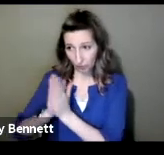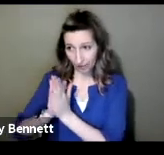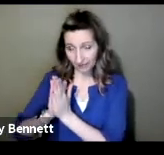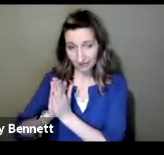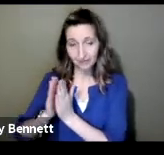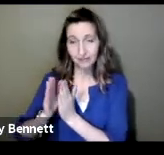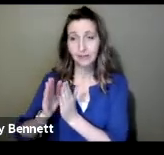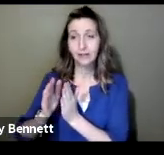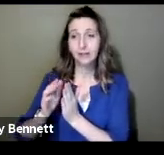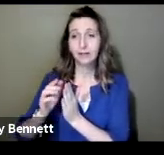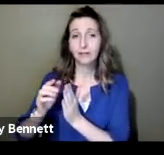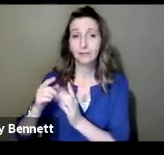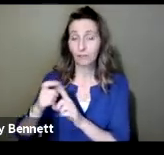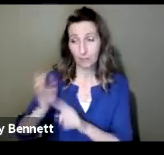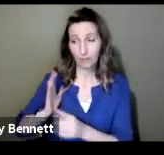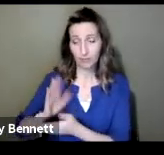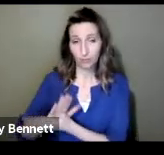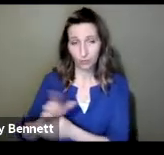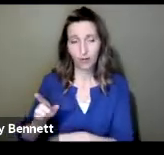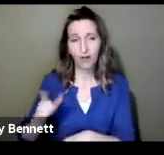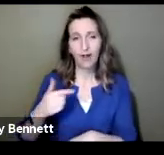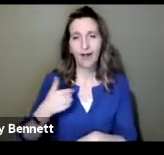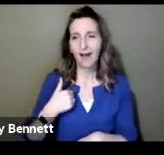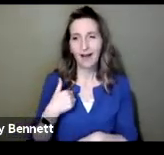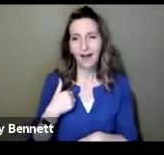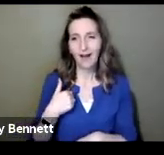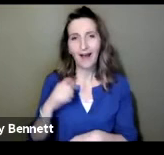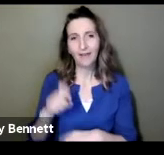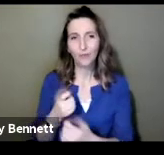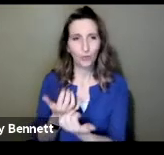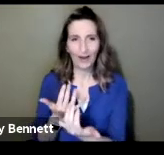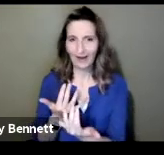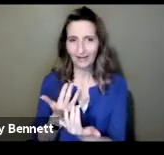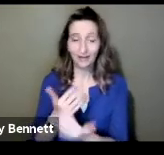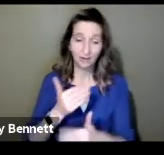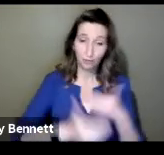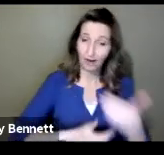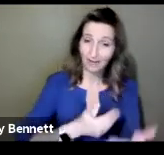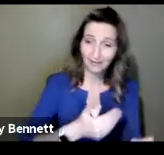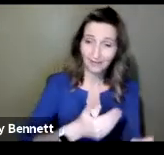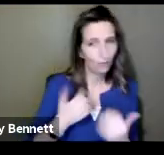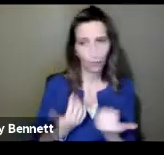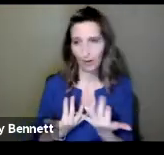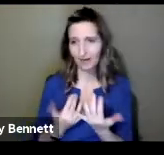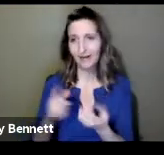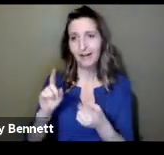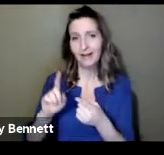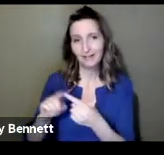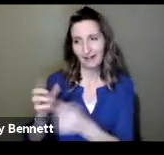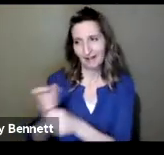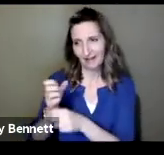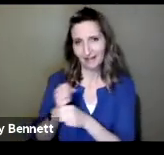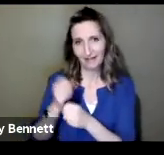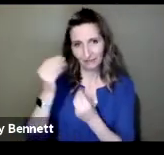the child's previous school, I can't go further with the application until some of that records information